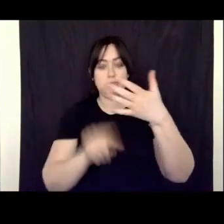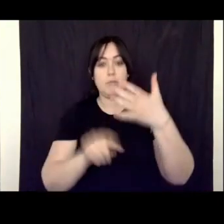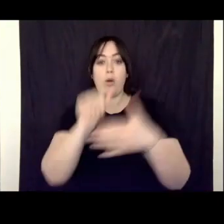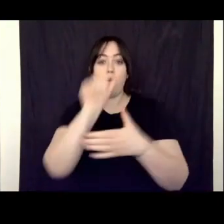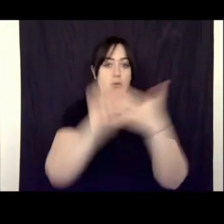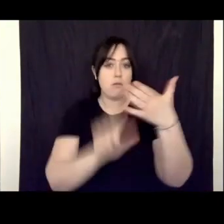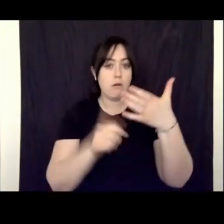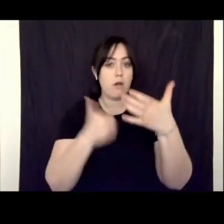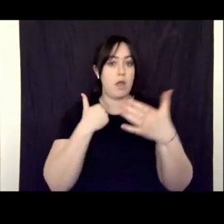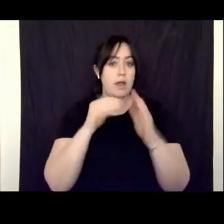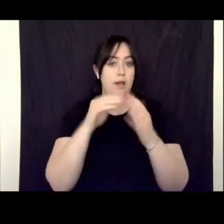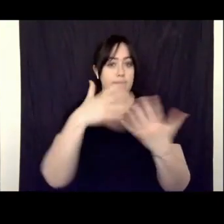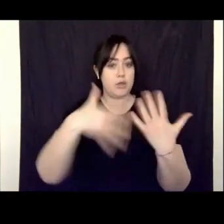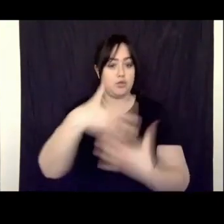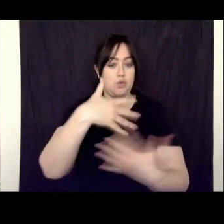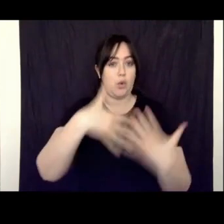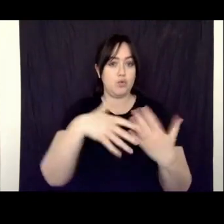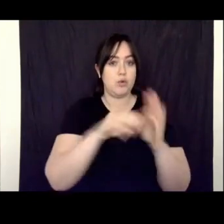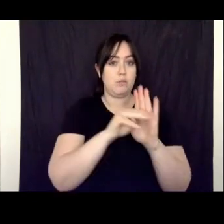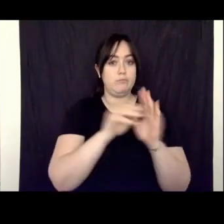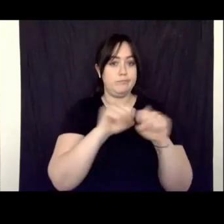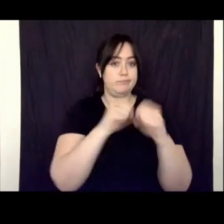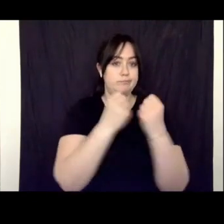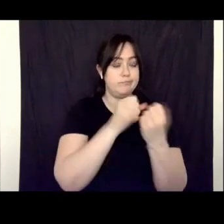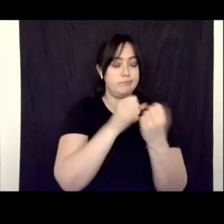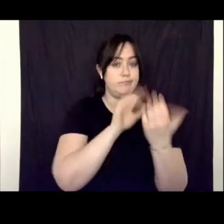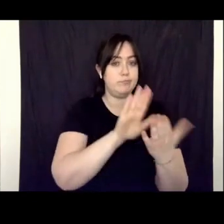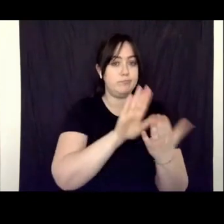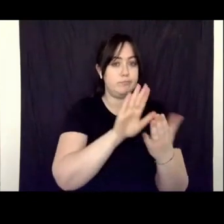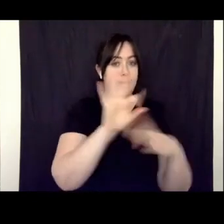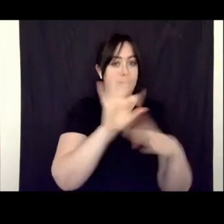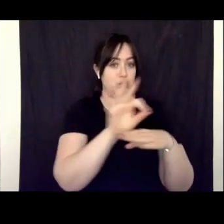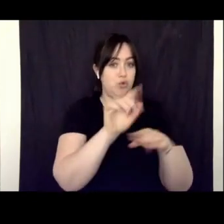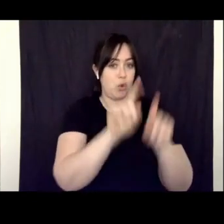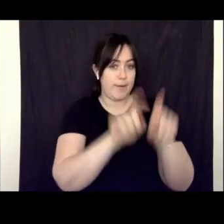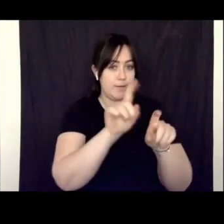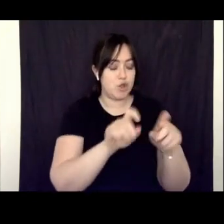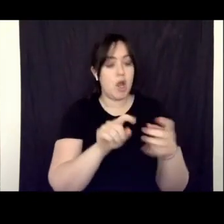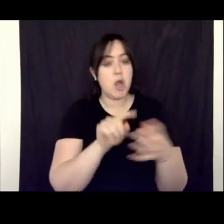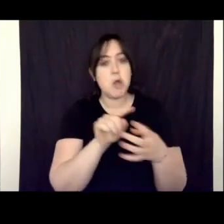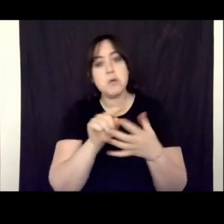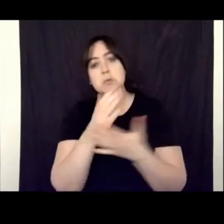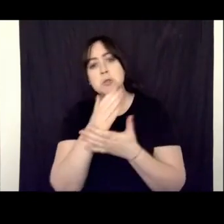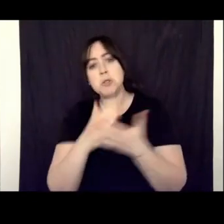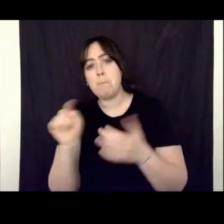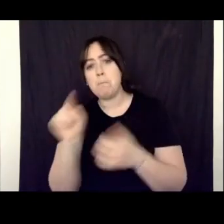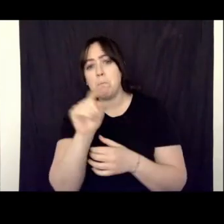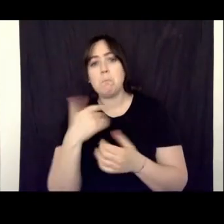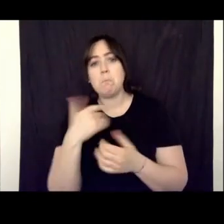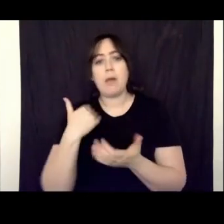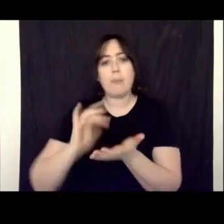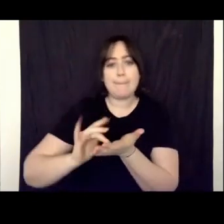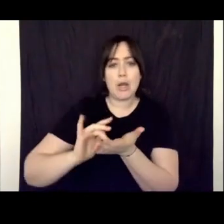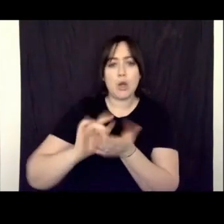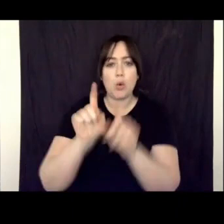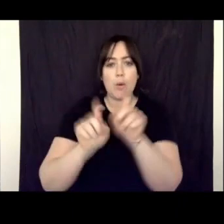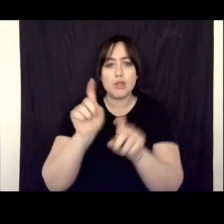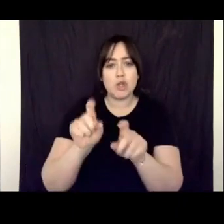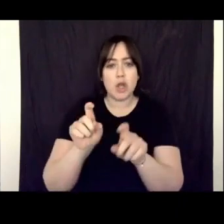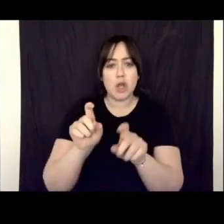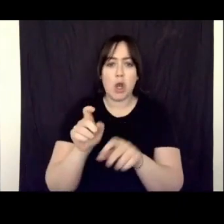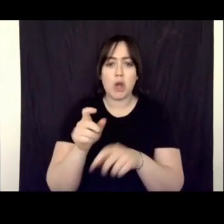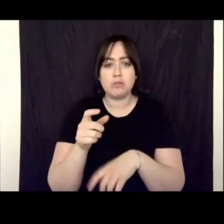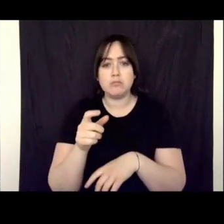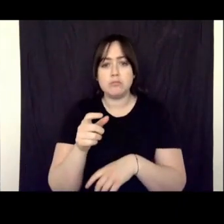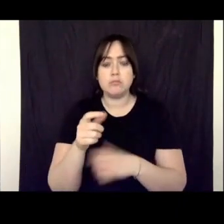of the types we've been talking about. A few had medical questionnaires. In 3 out of 4 cases, they were done